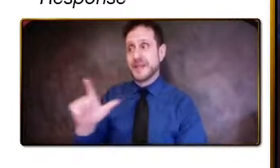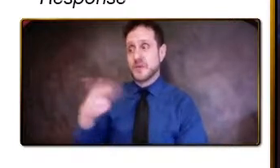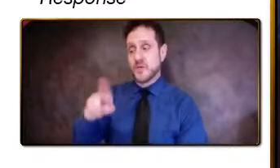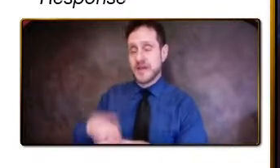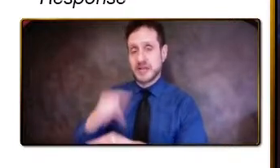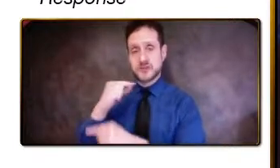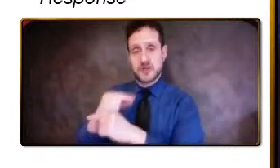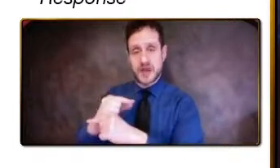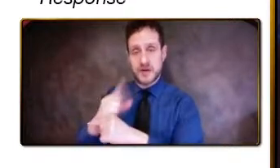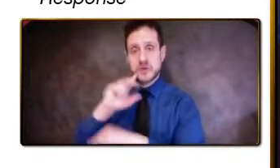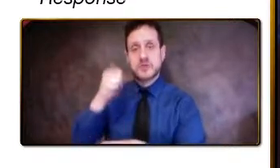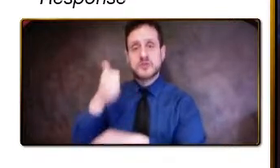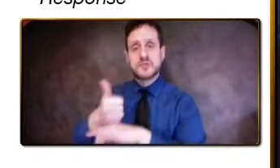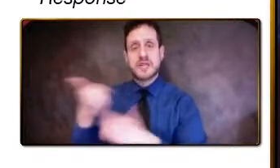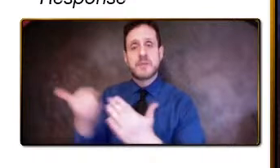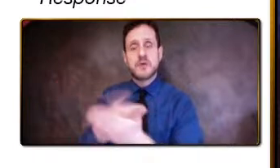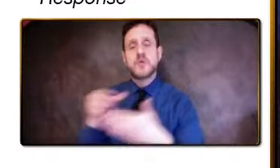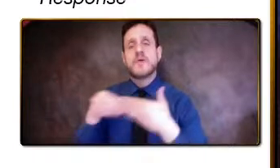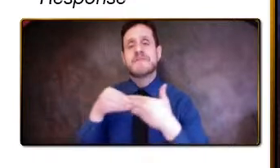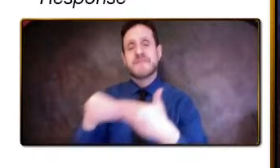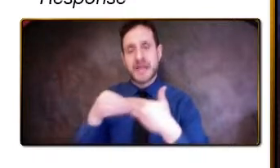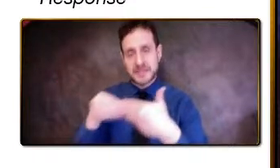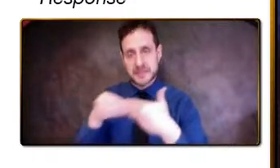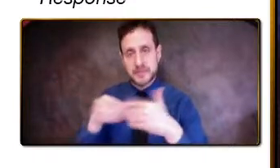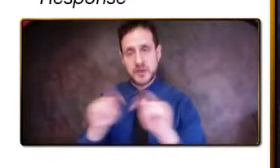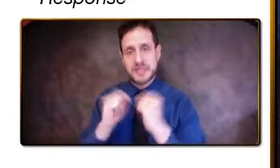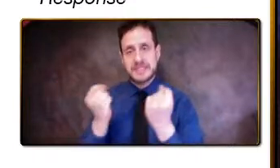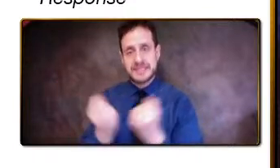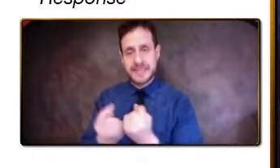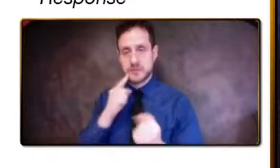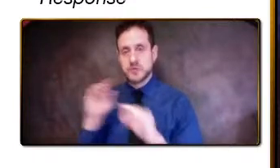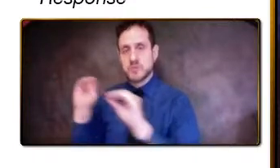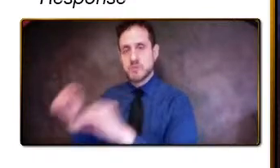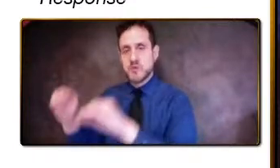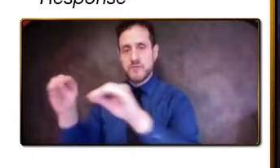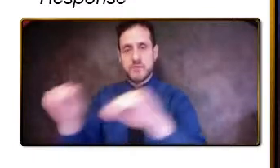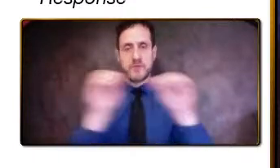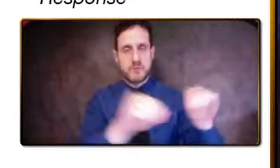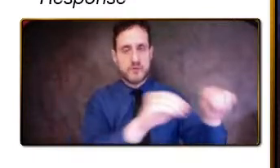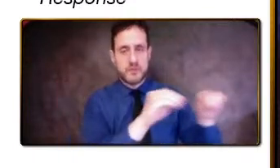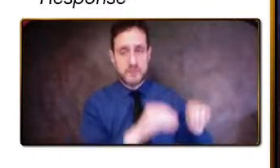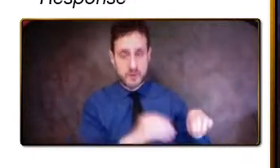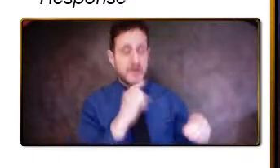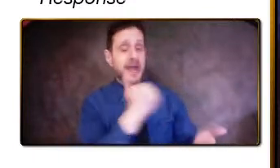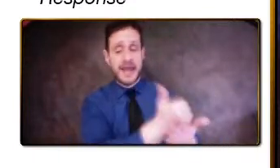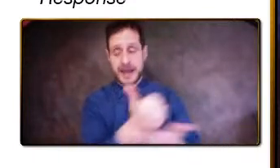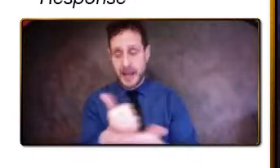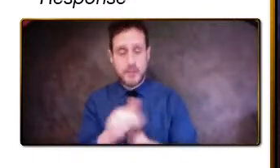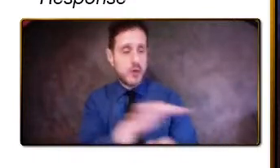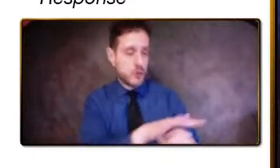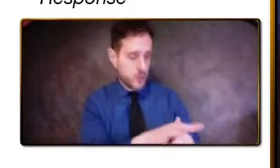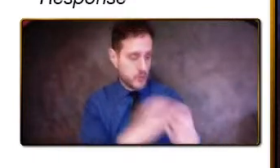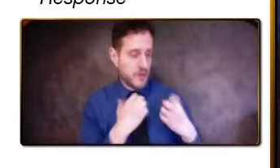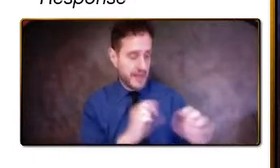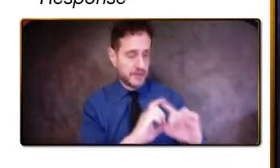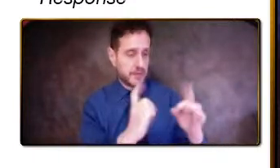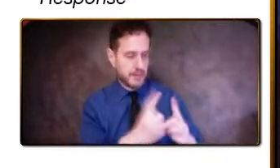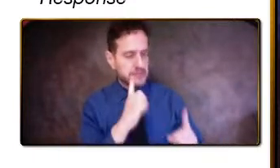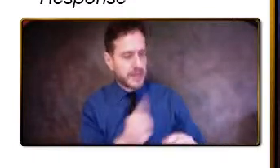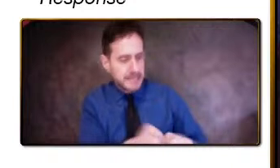new flexible mobile teams to assist local health departments by expanding their existing vaccination